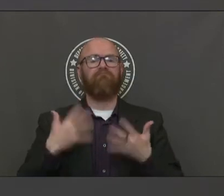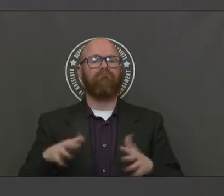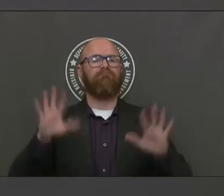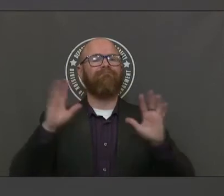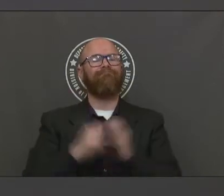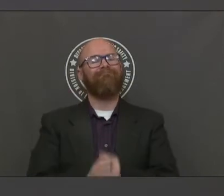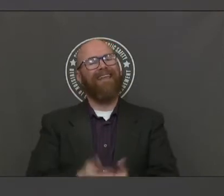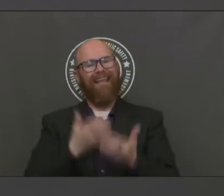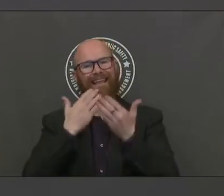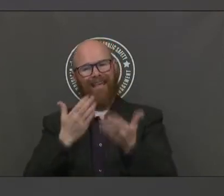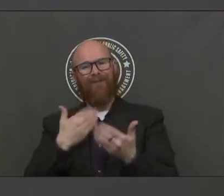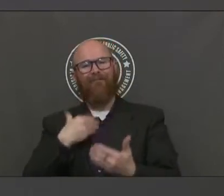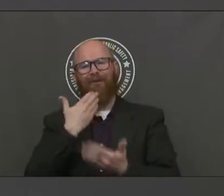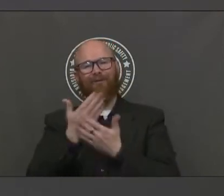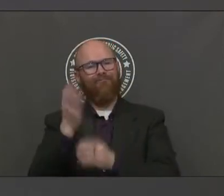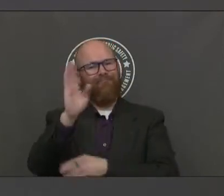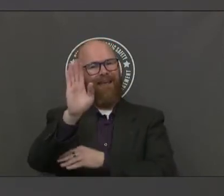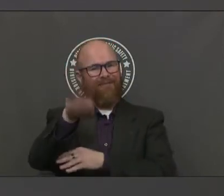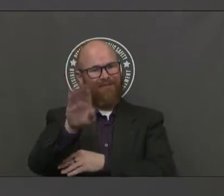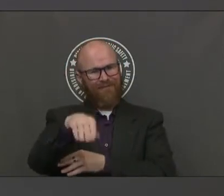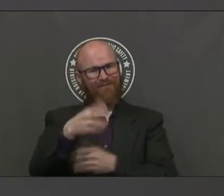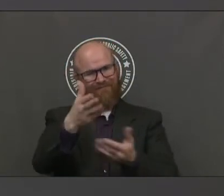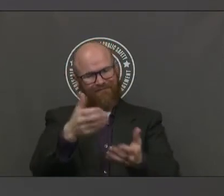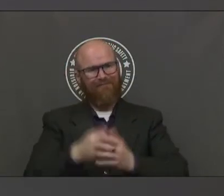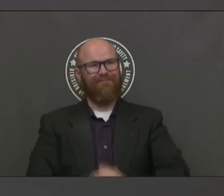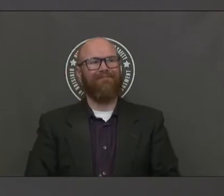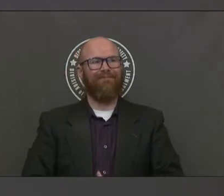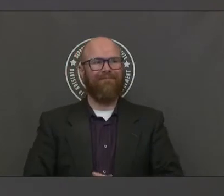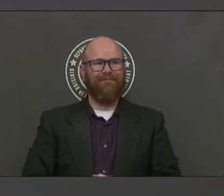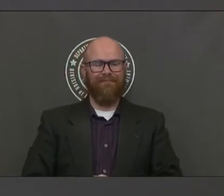Okay, perfect. Thank you. Have a good afternoon.